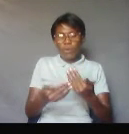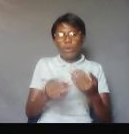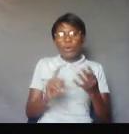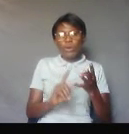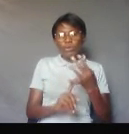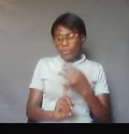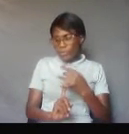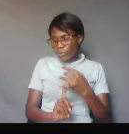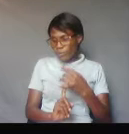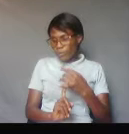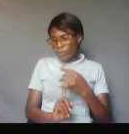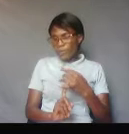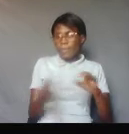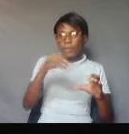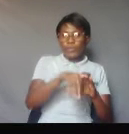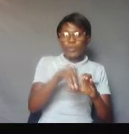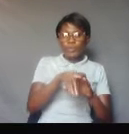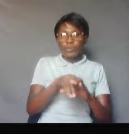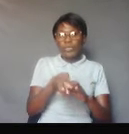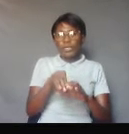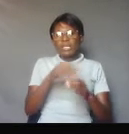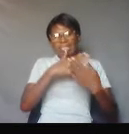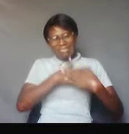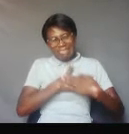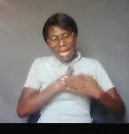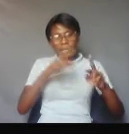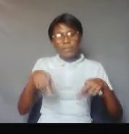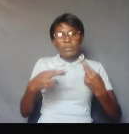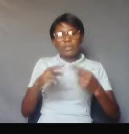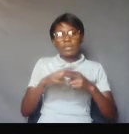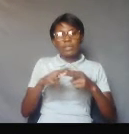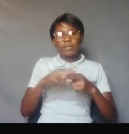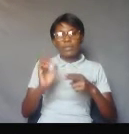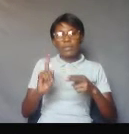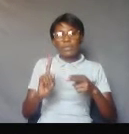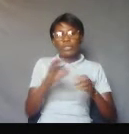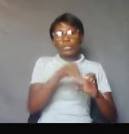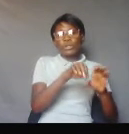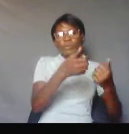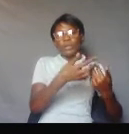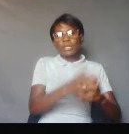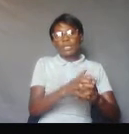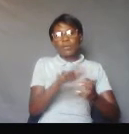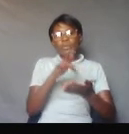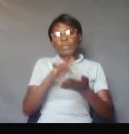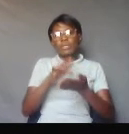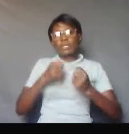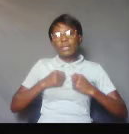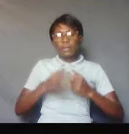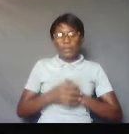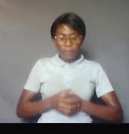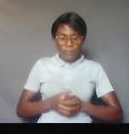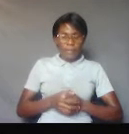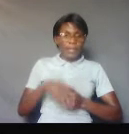of interpretation, my interpretation of the Bible, doctrine, reason, my own understanding. So judge. And